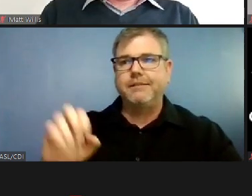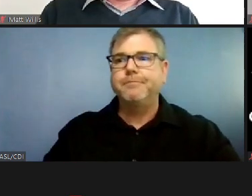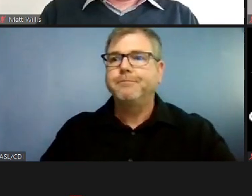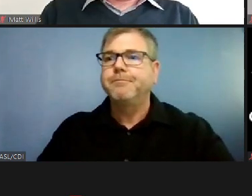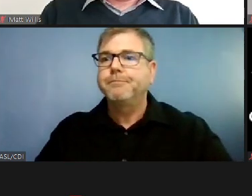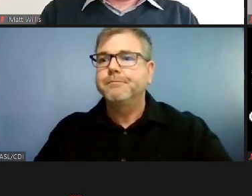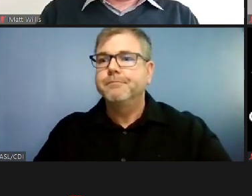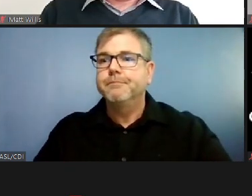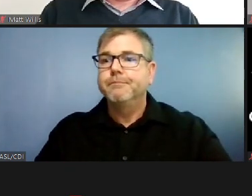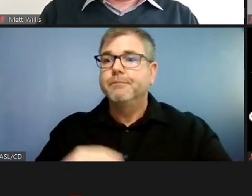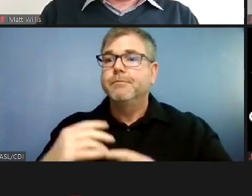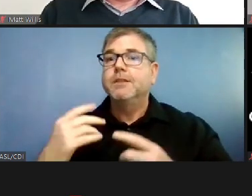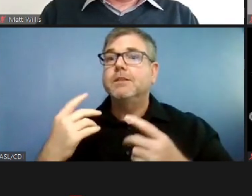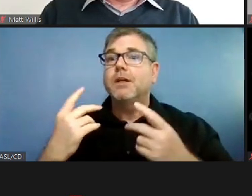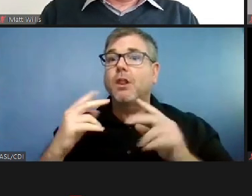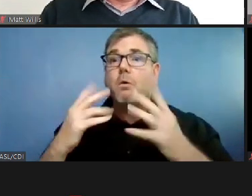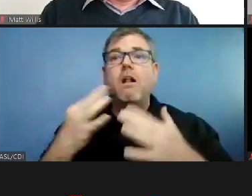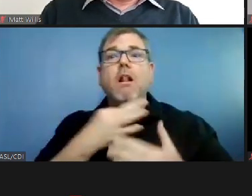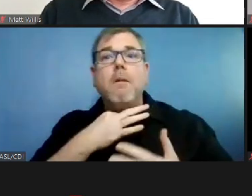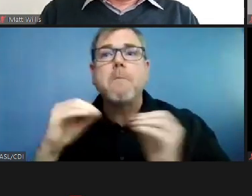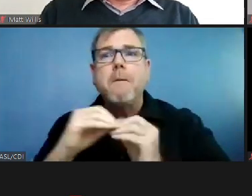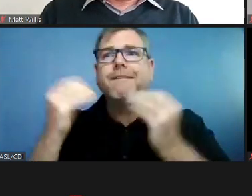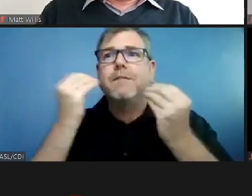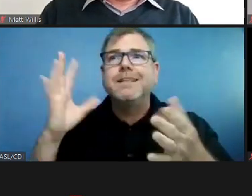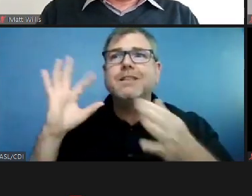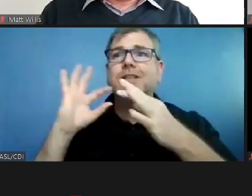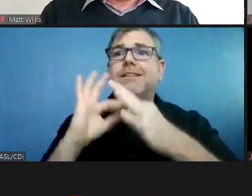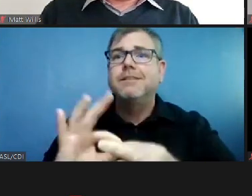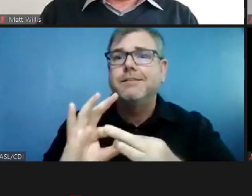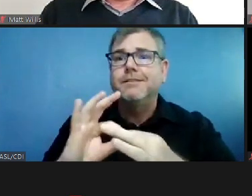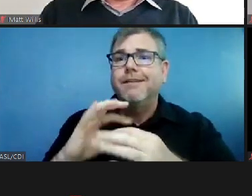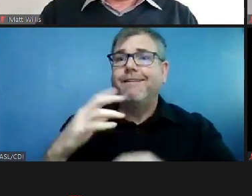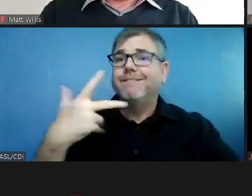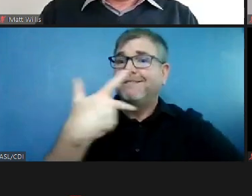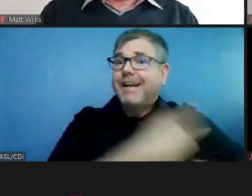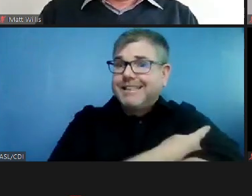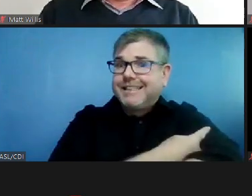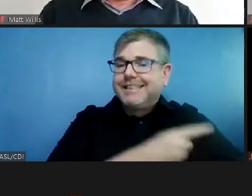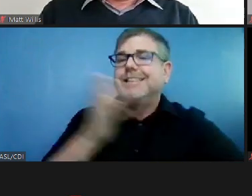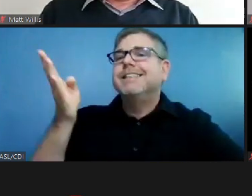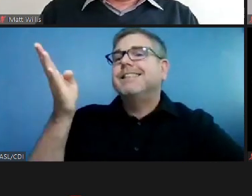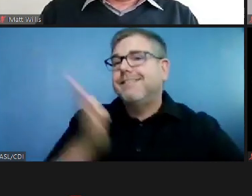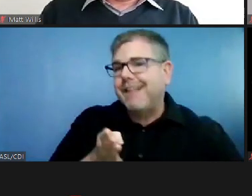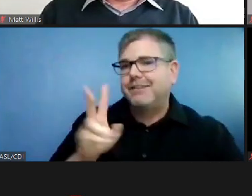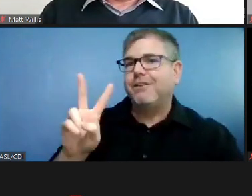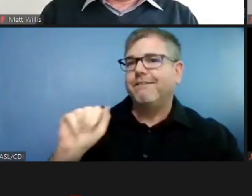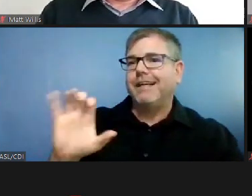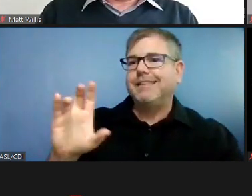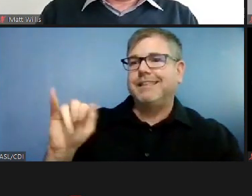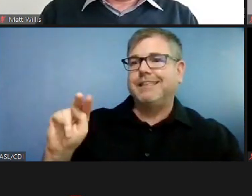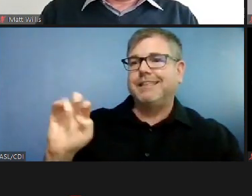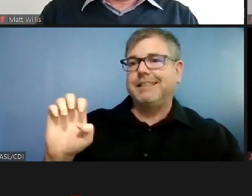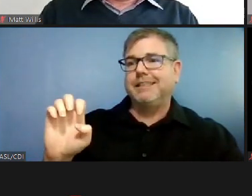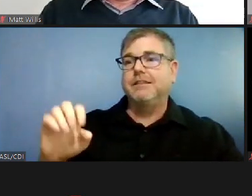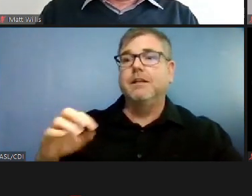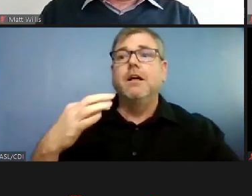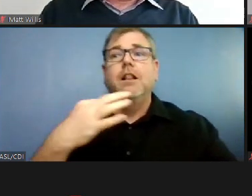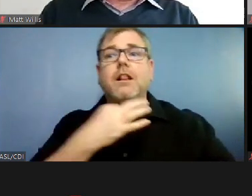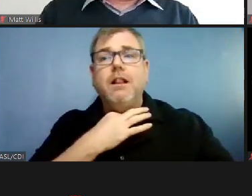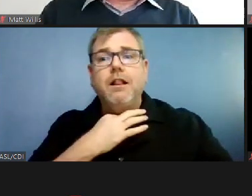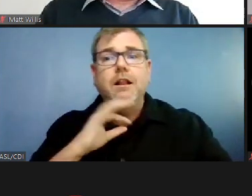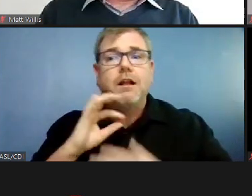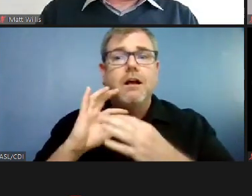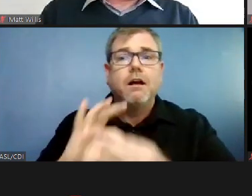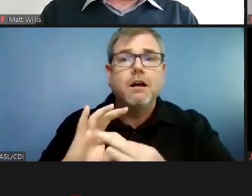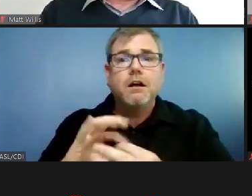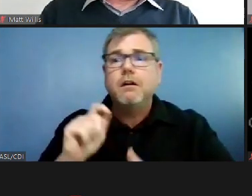testing information, it's /testing, and so on and so forth. So do keep an eye on that vaccine webpage. As I mentioned earlier, it's